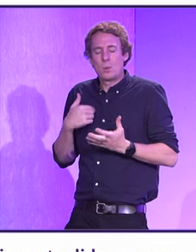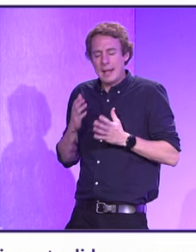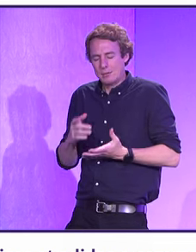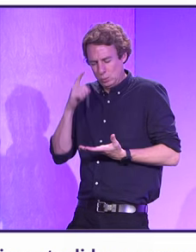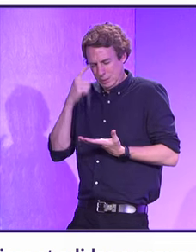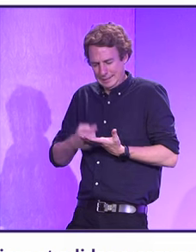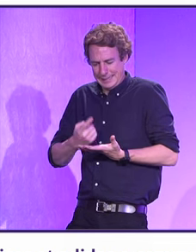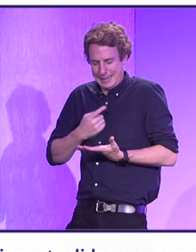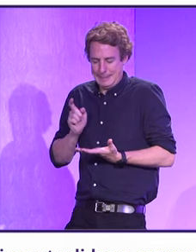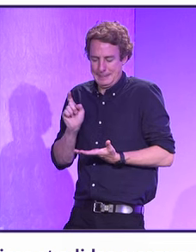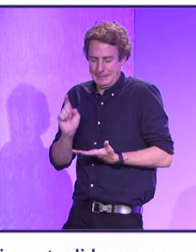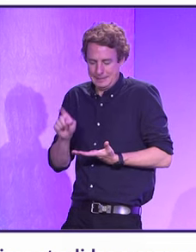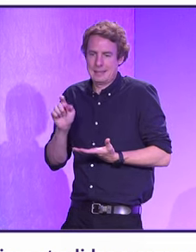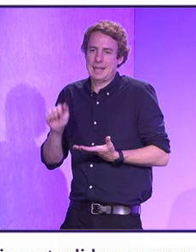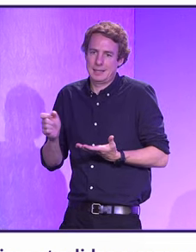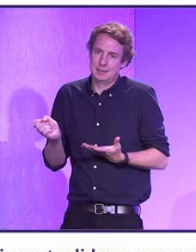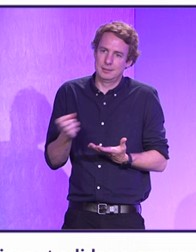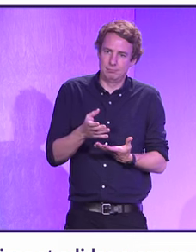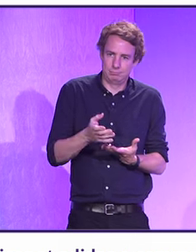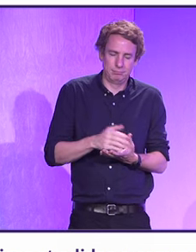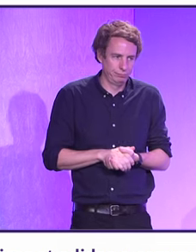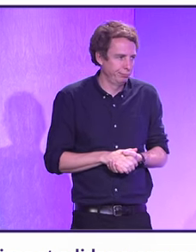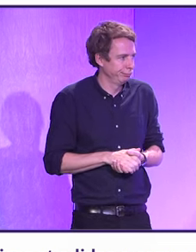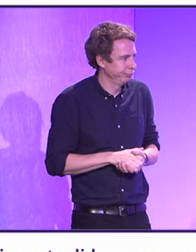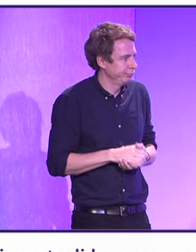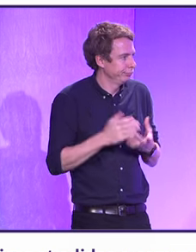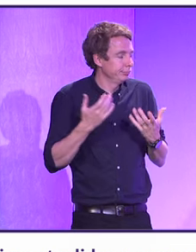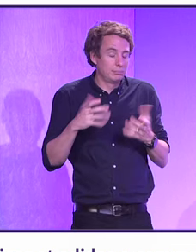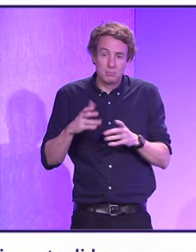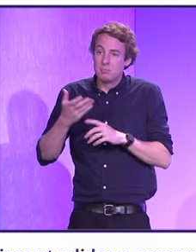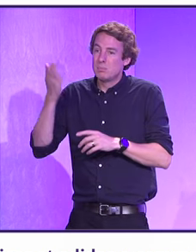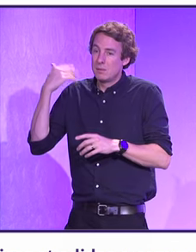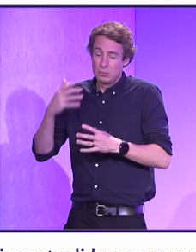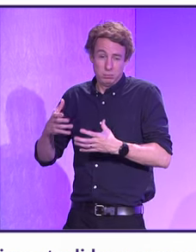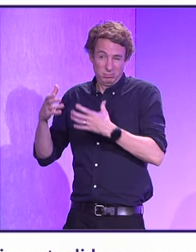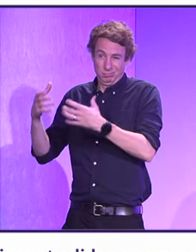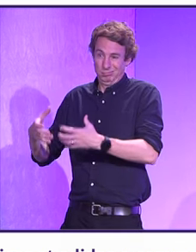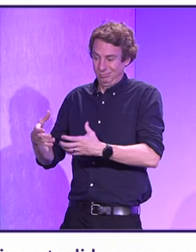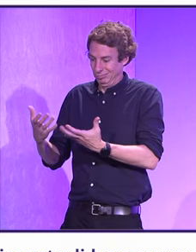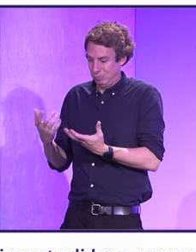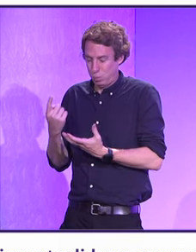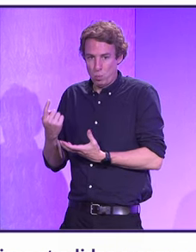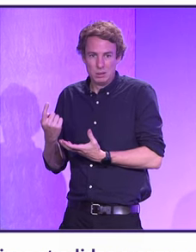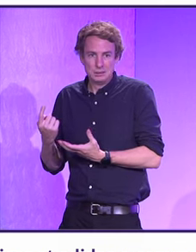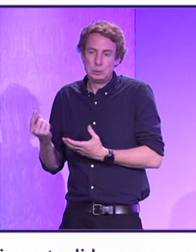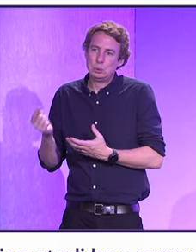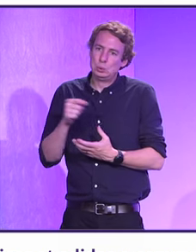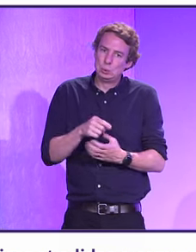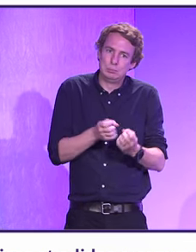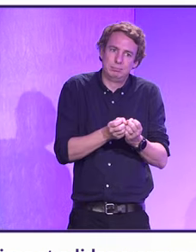button. Everything sounds good, everything sounds fine. We moved from a big monolithic to